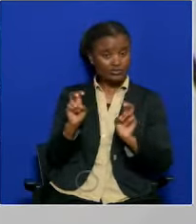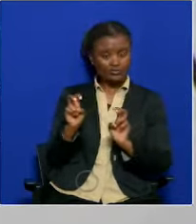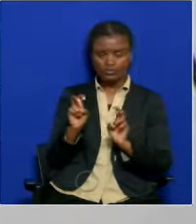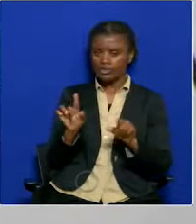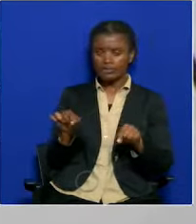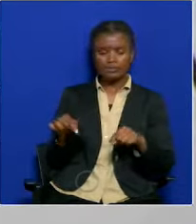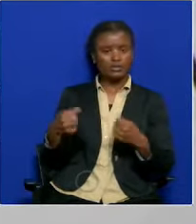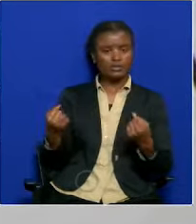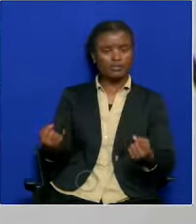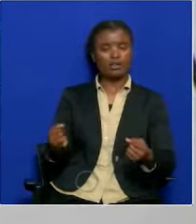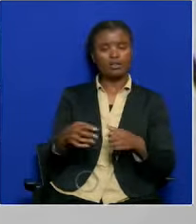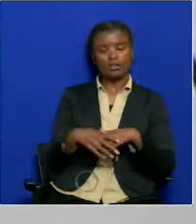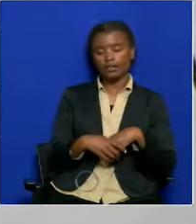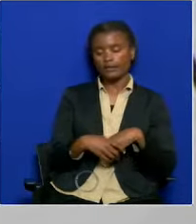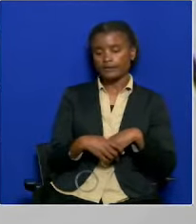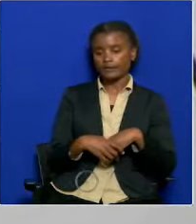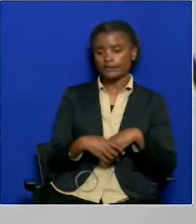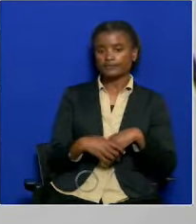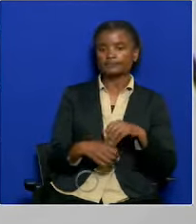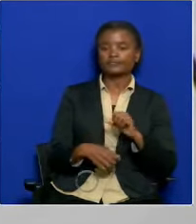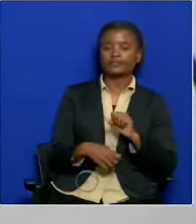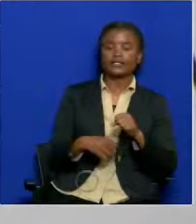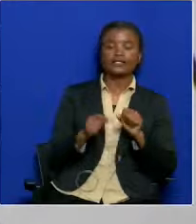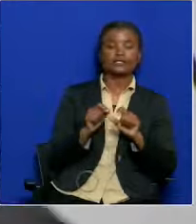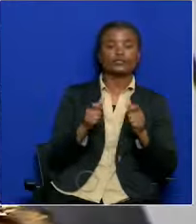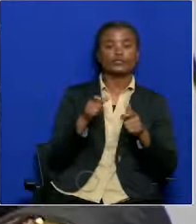Yeah, Commissioners, my response is